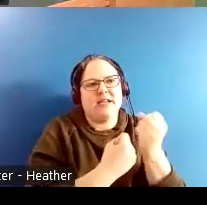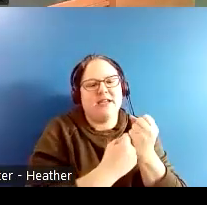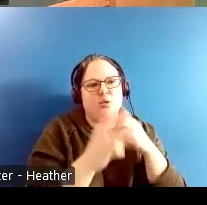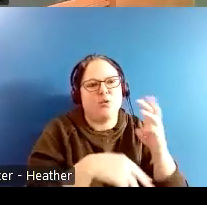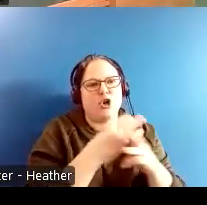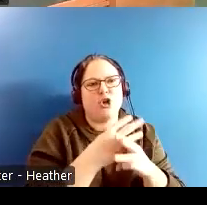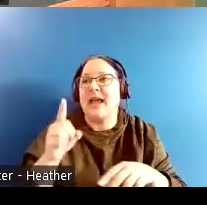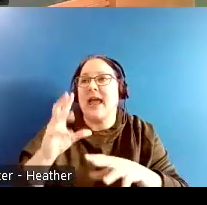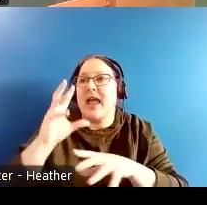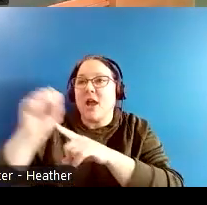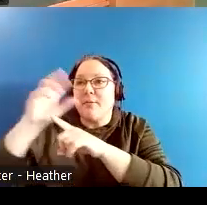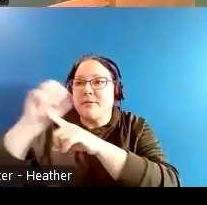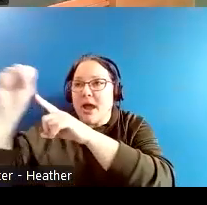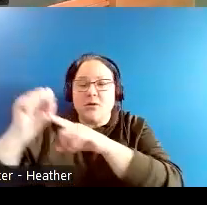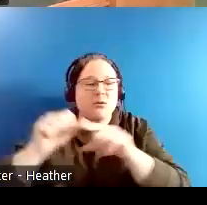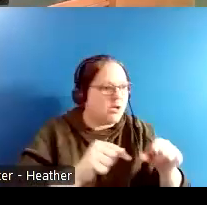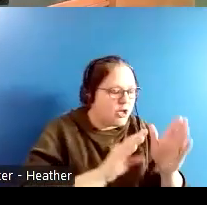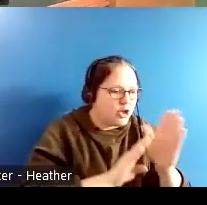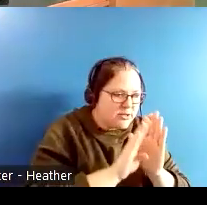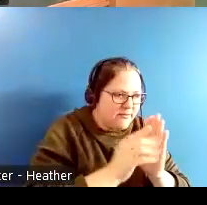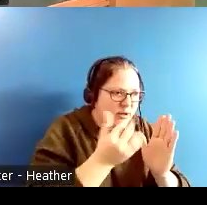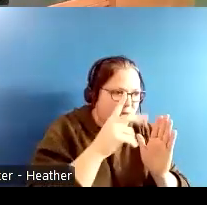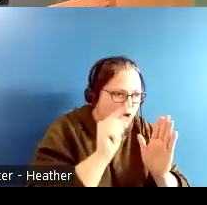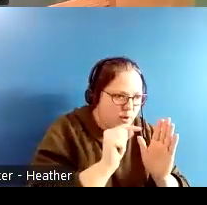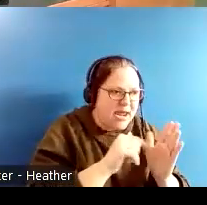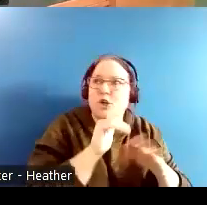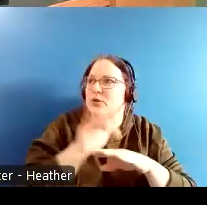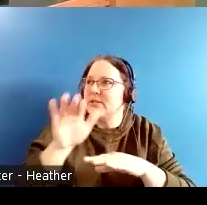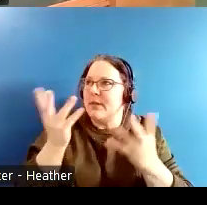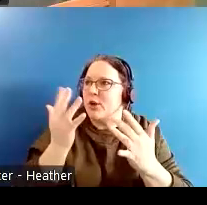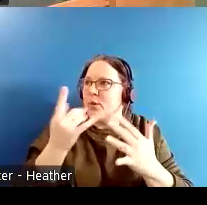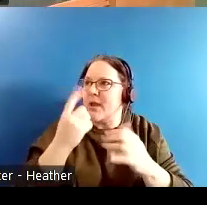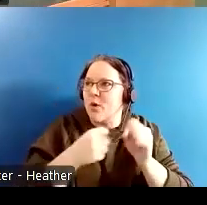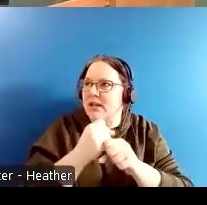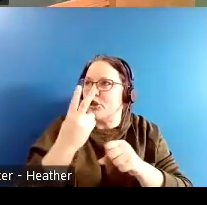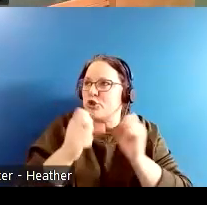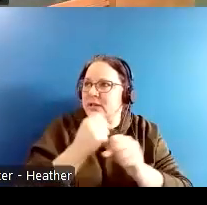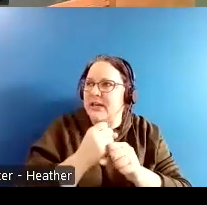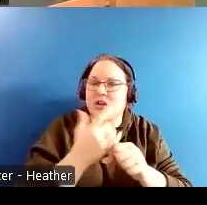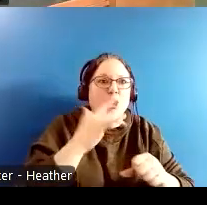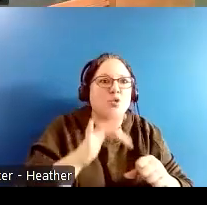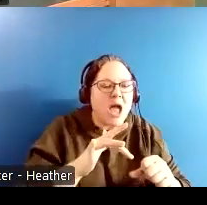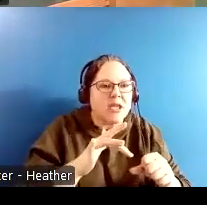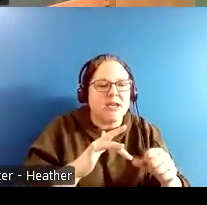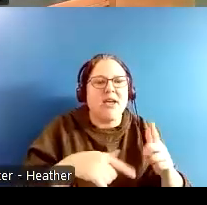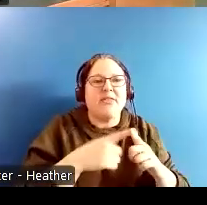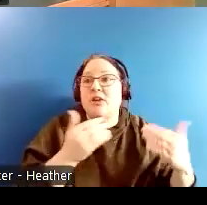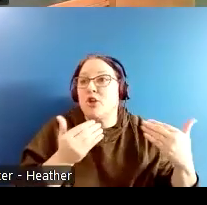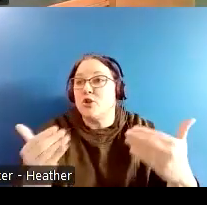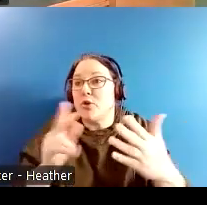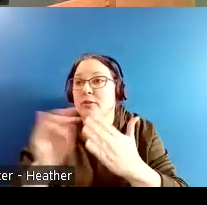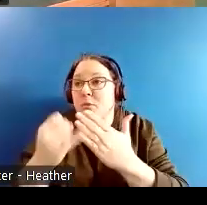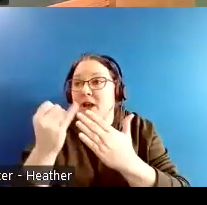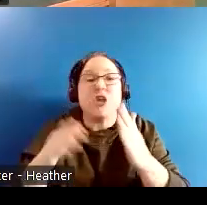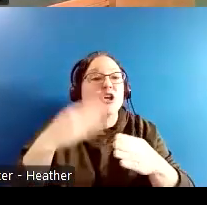out, you develop your grant, okay, you submit it, you wait a year or 2 years, if you're lucky, you get funded, you do the project, you finally